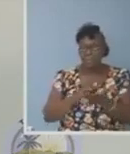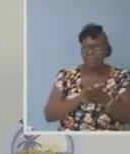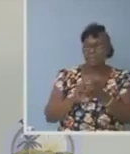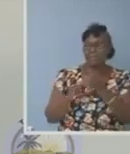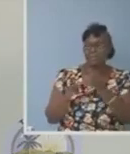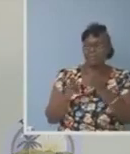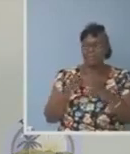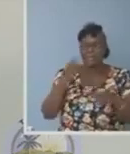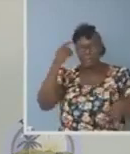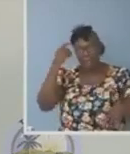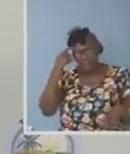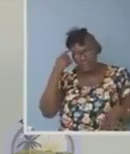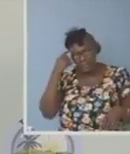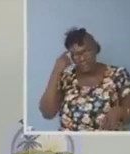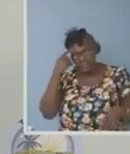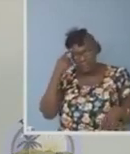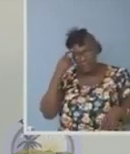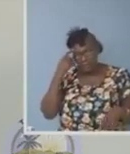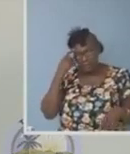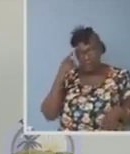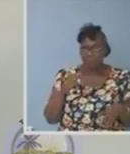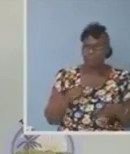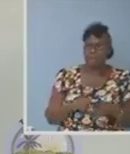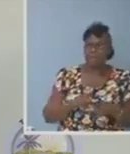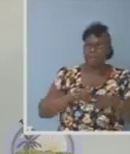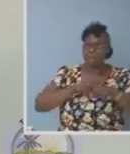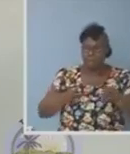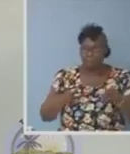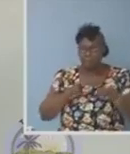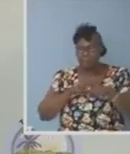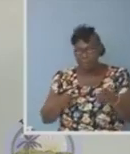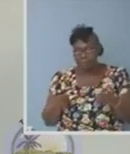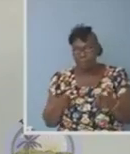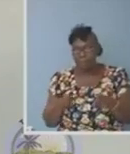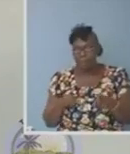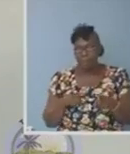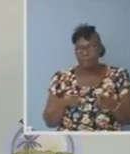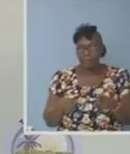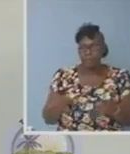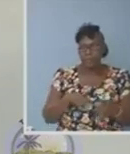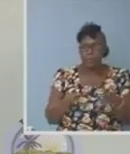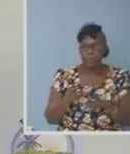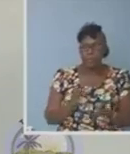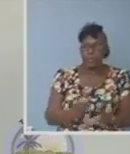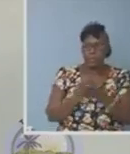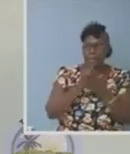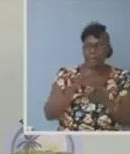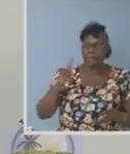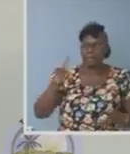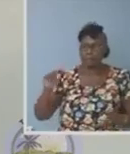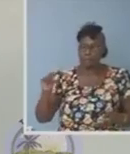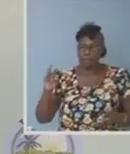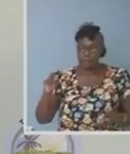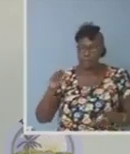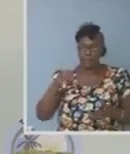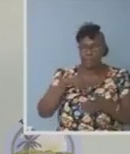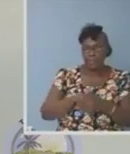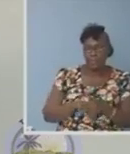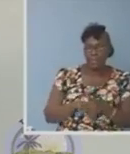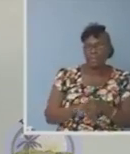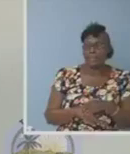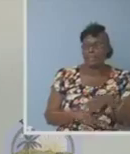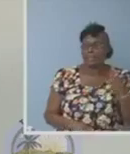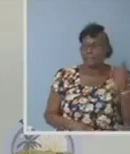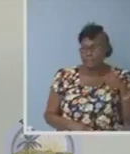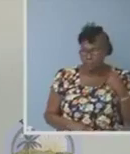of the tourism accommodation upgrade program. We have gotten to a point where in 2018 we had 5 or 6